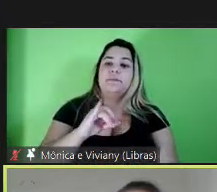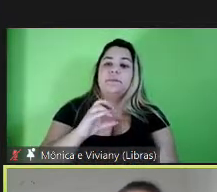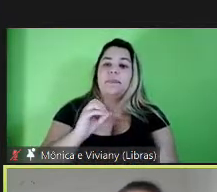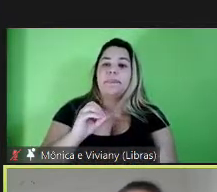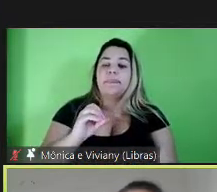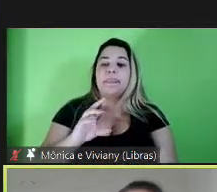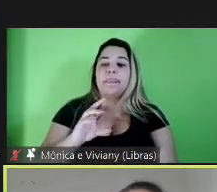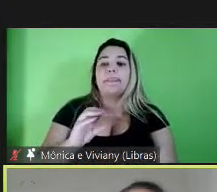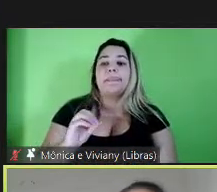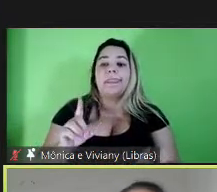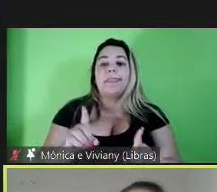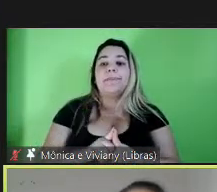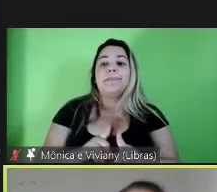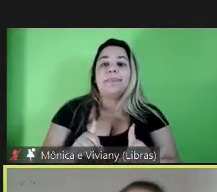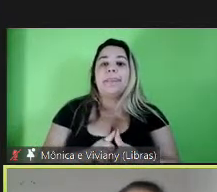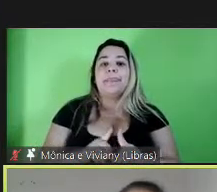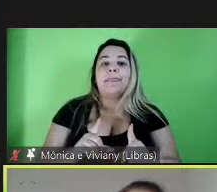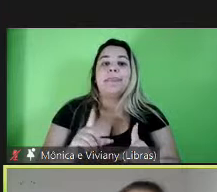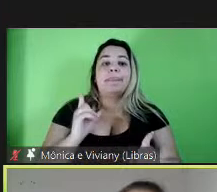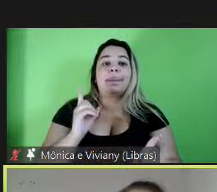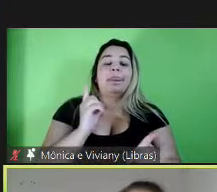So we find, like I said, this